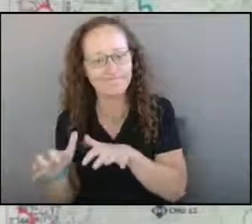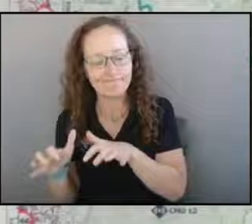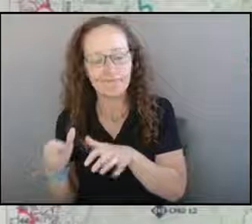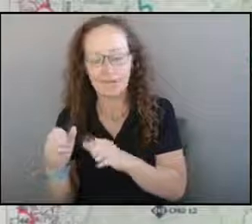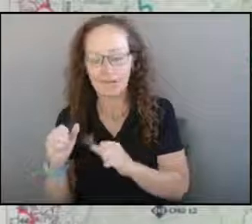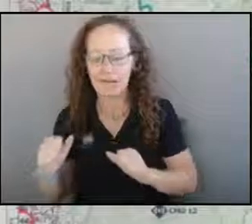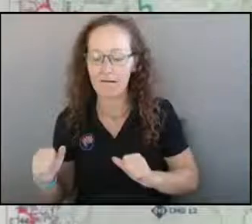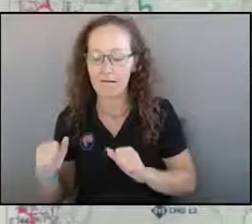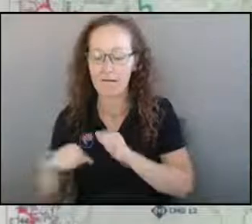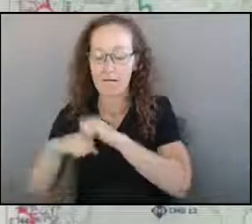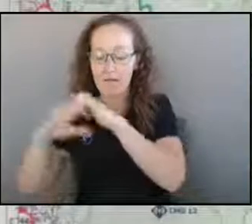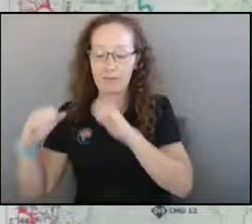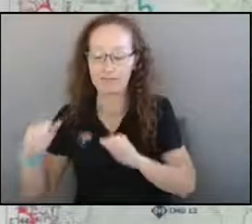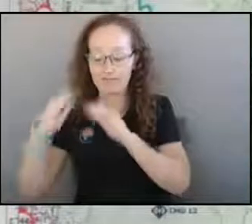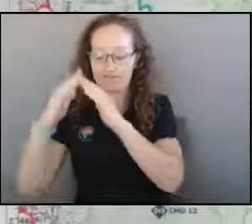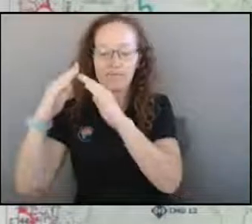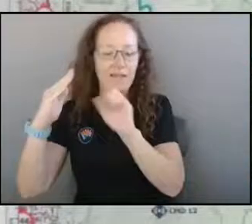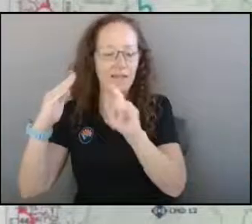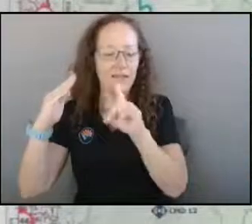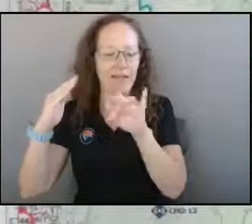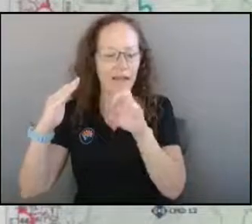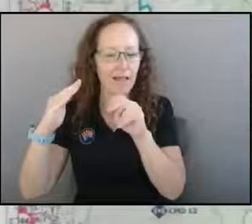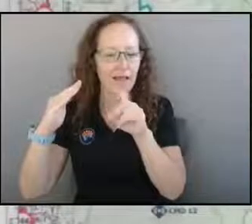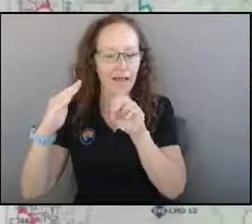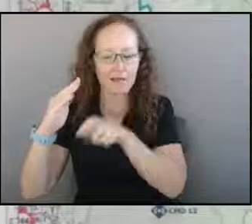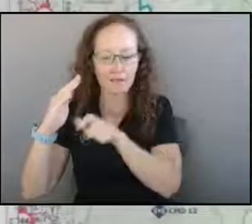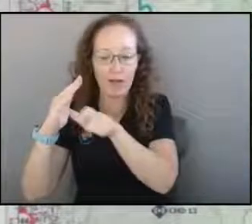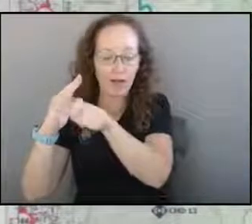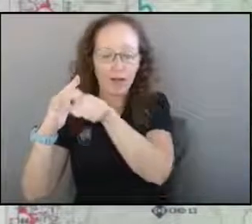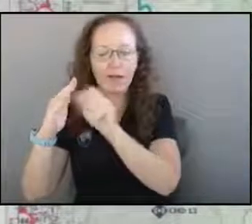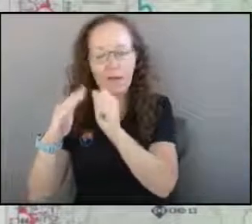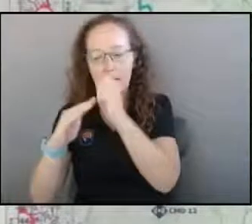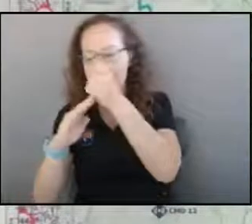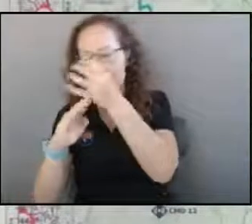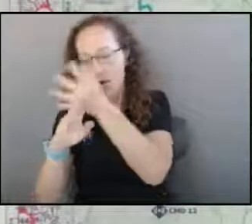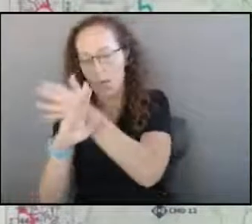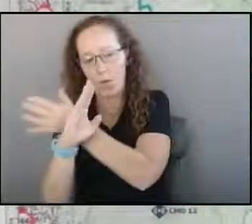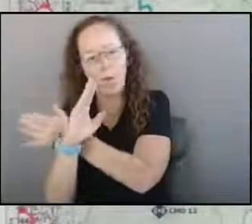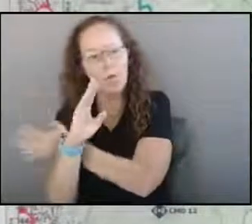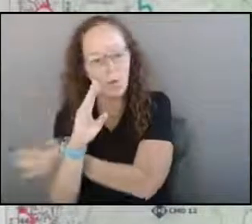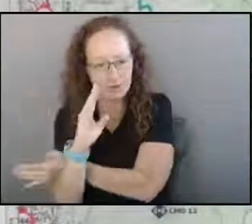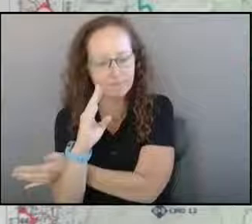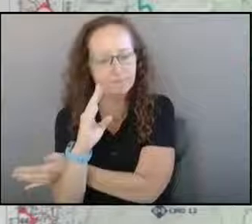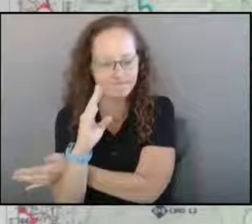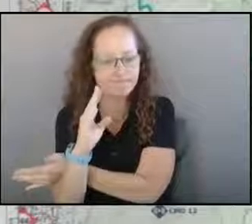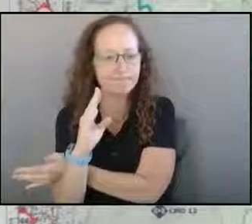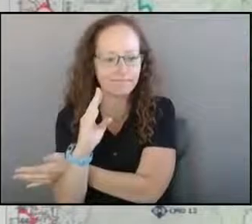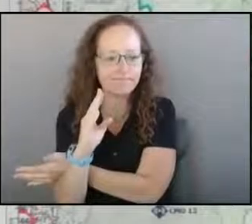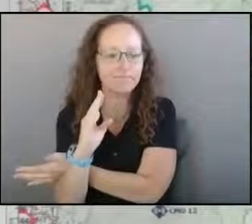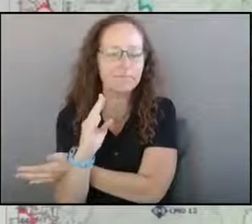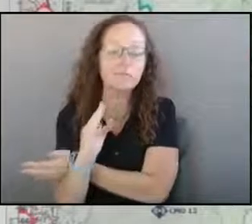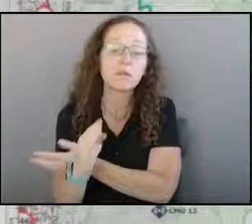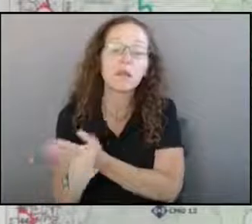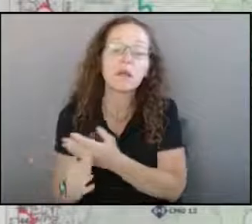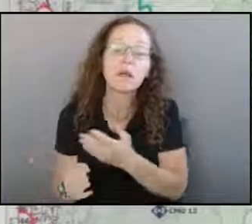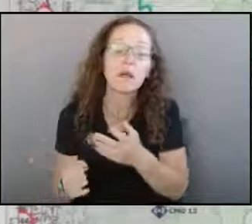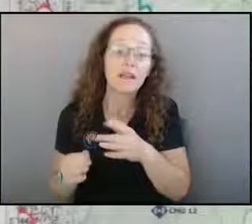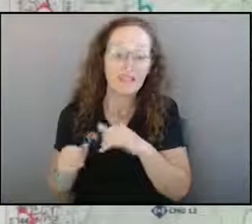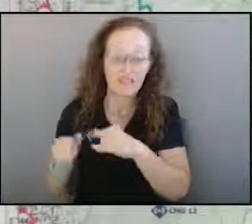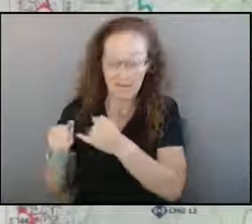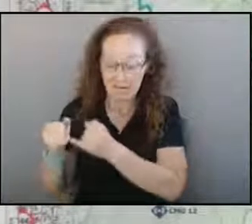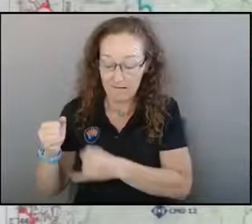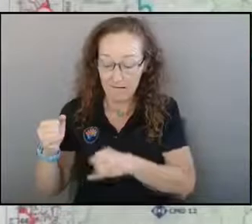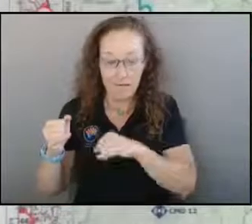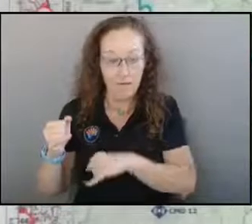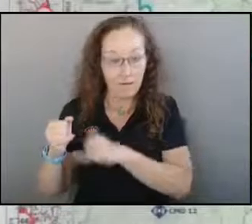Trail and down into the west. Some of the news I'll share on that side, west